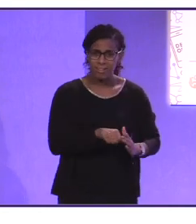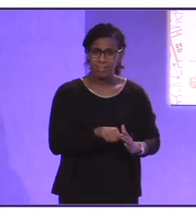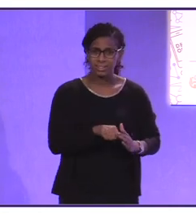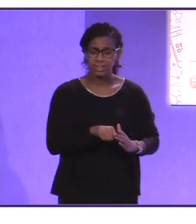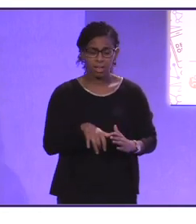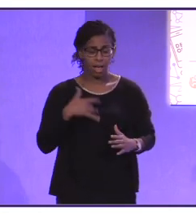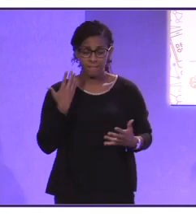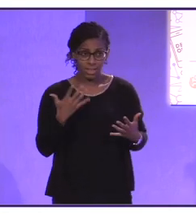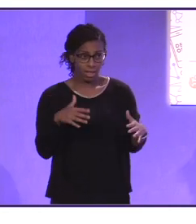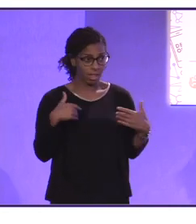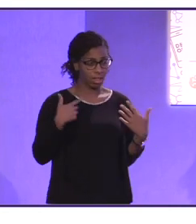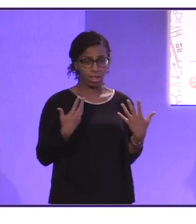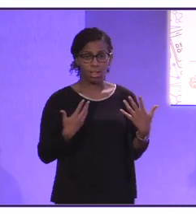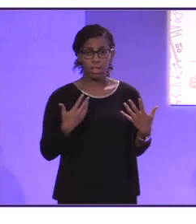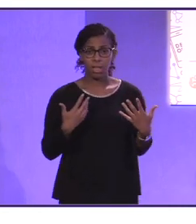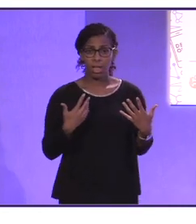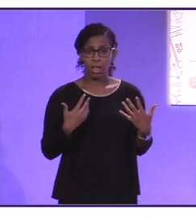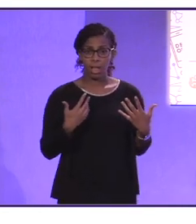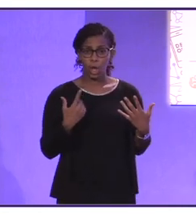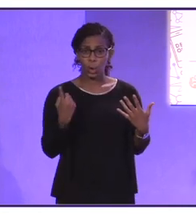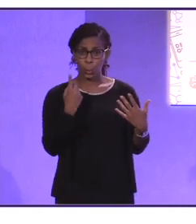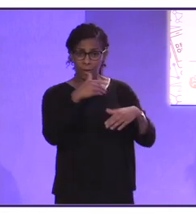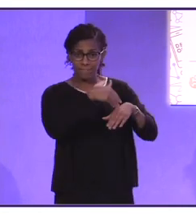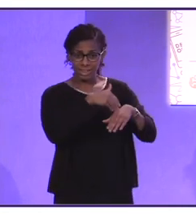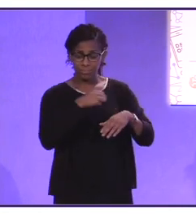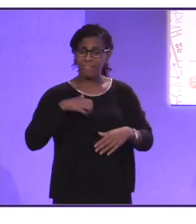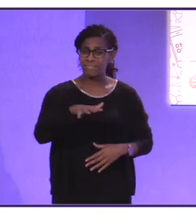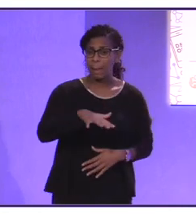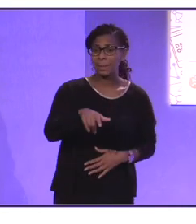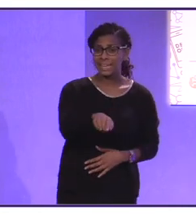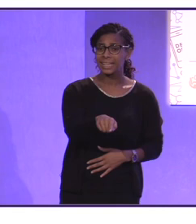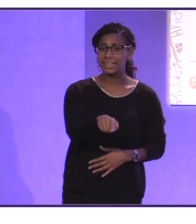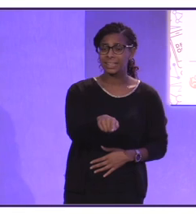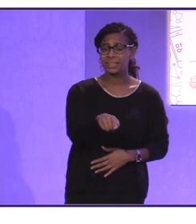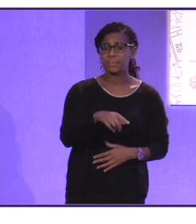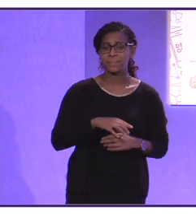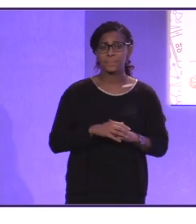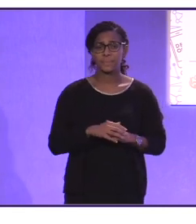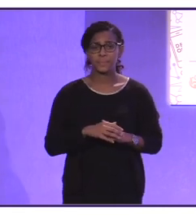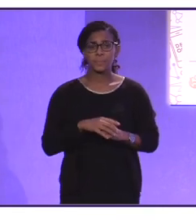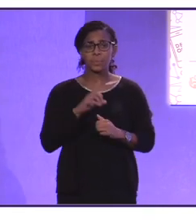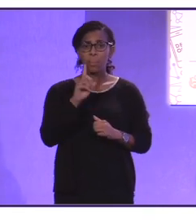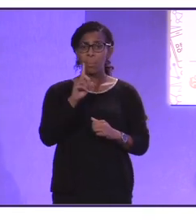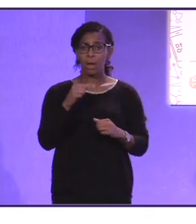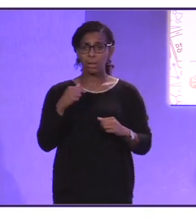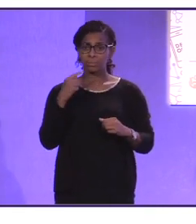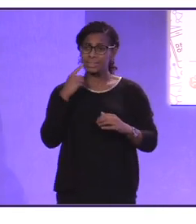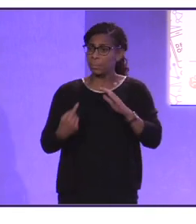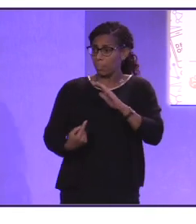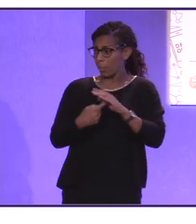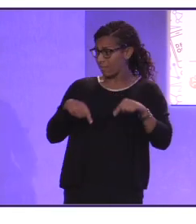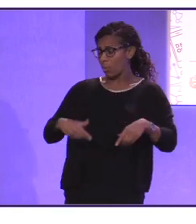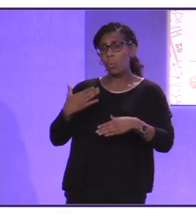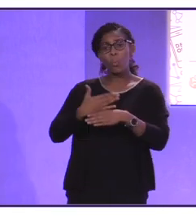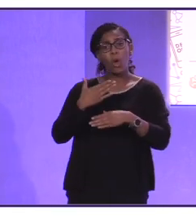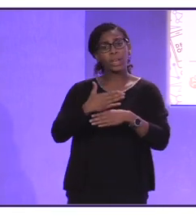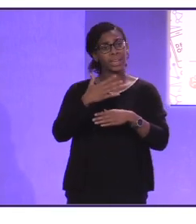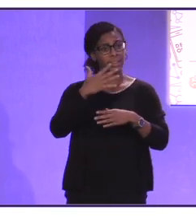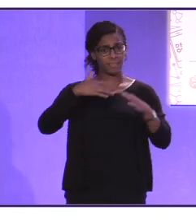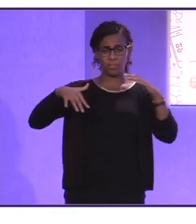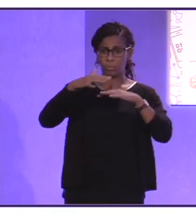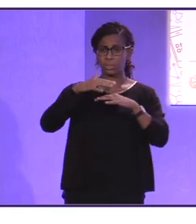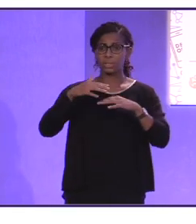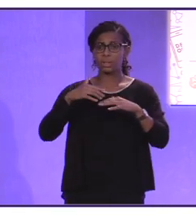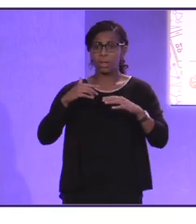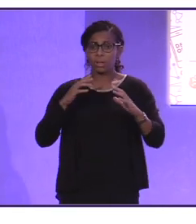box. And my family takes the brunt of that mainly. But I think it's important in a working context, and when I do this with my team,